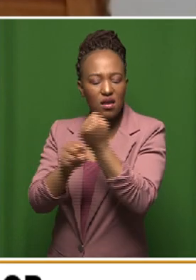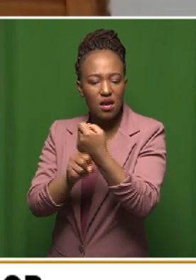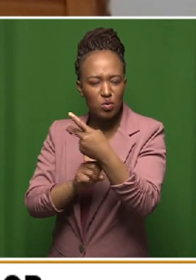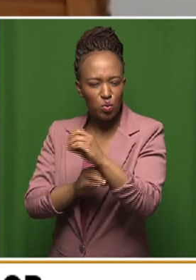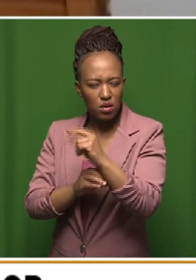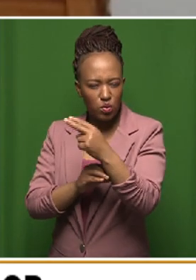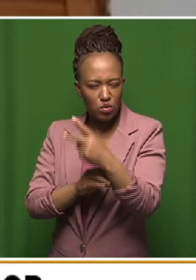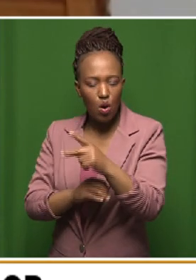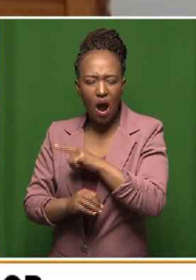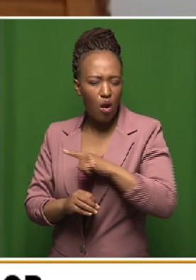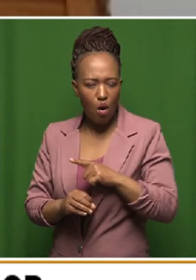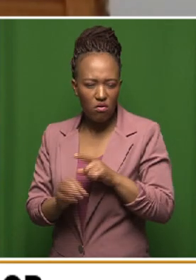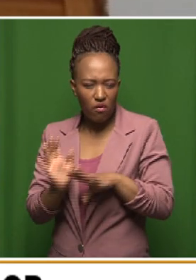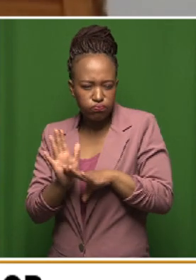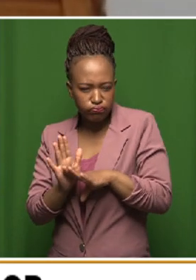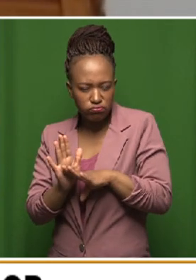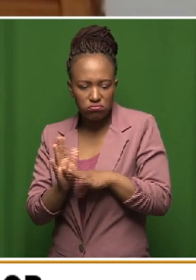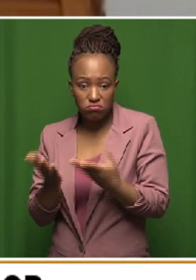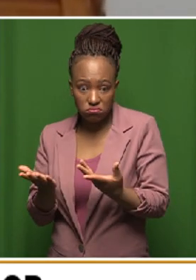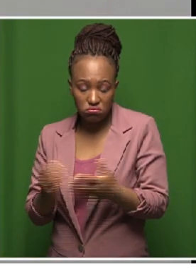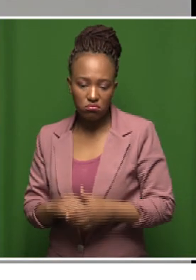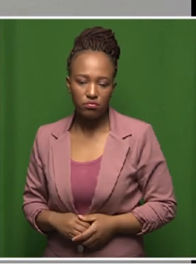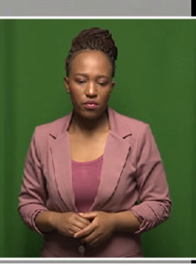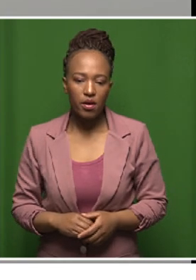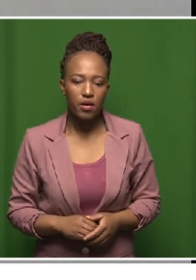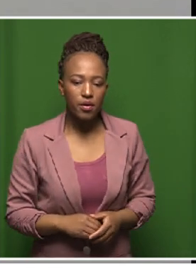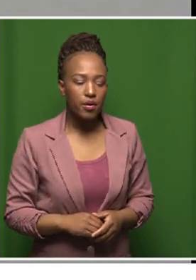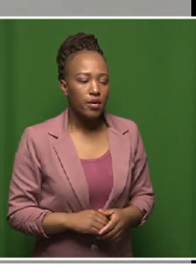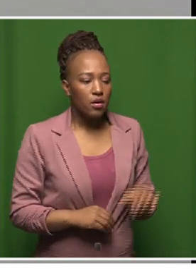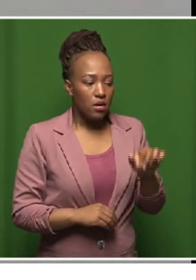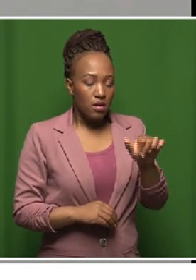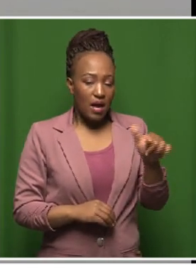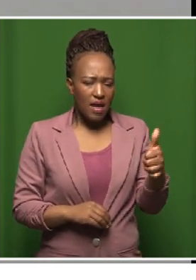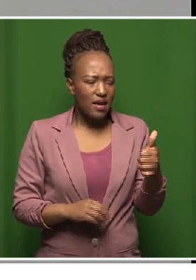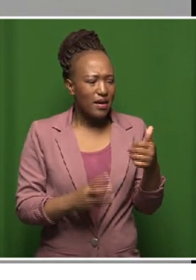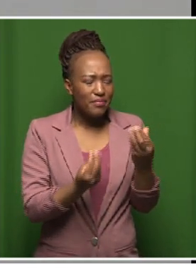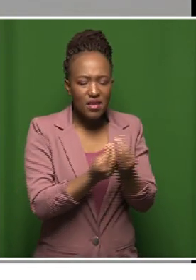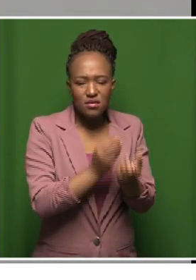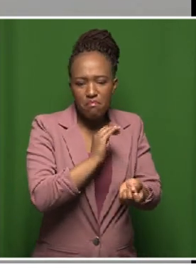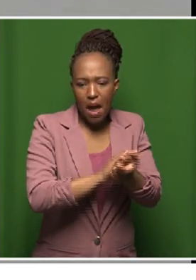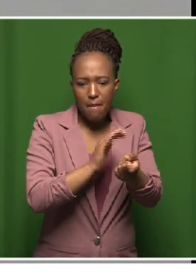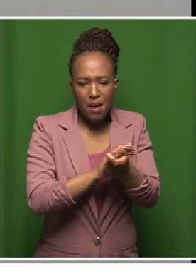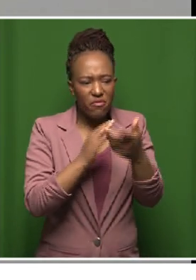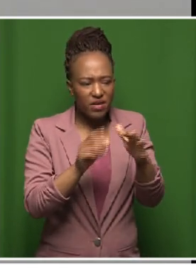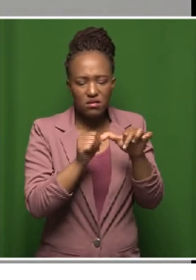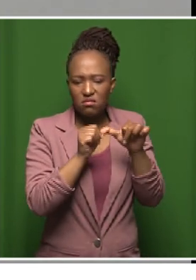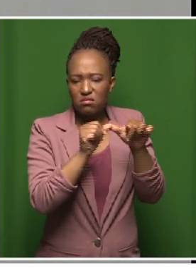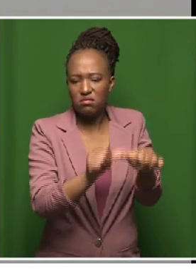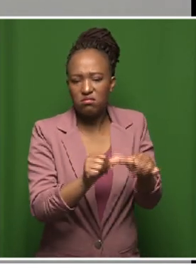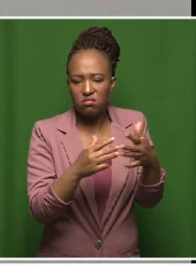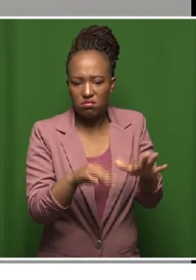through? Well, there are some other trends that's been with us for some time. One is that the industry is getting